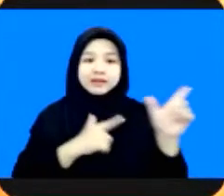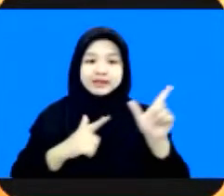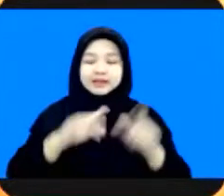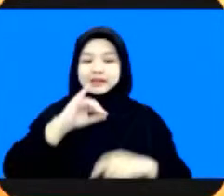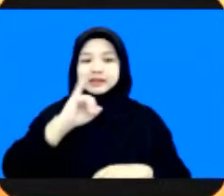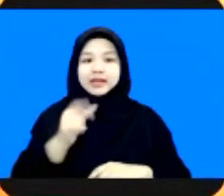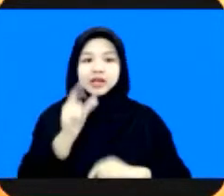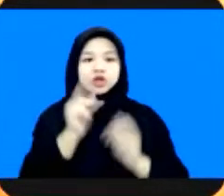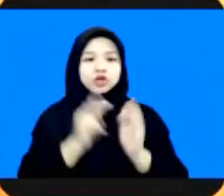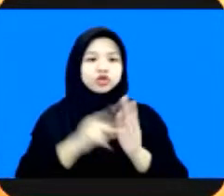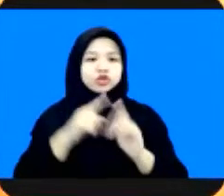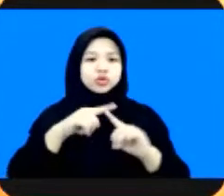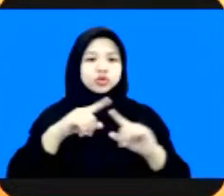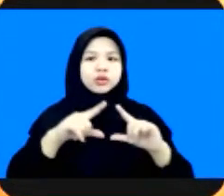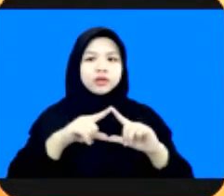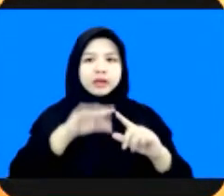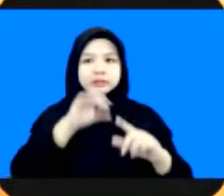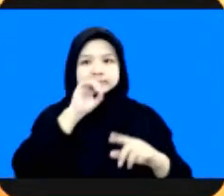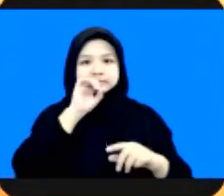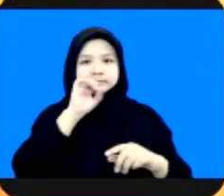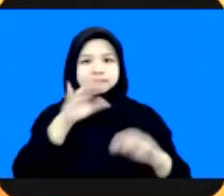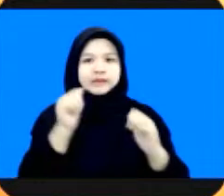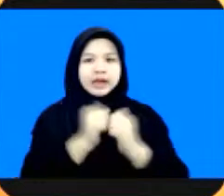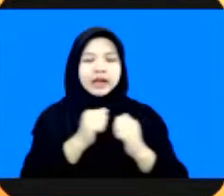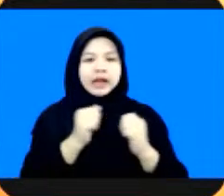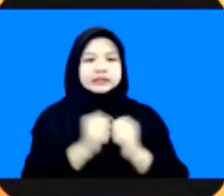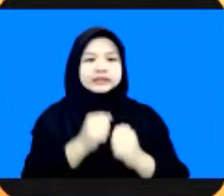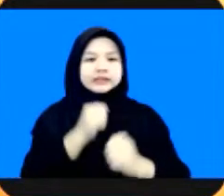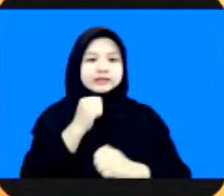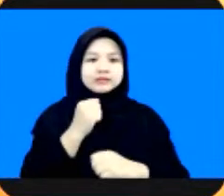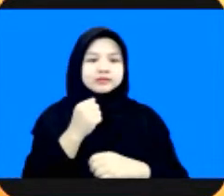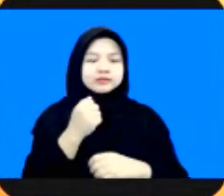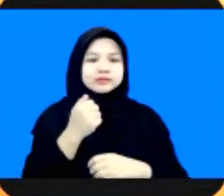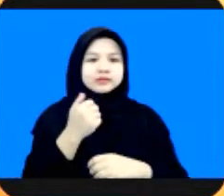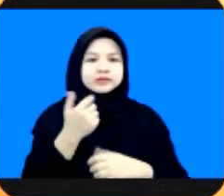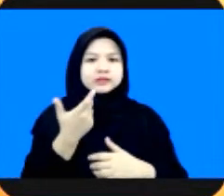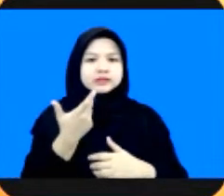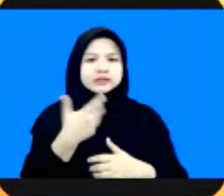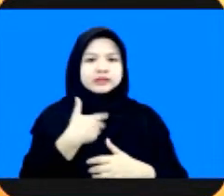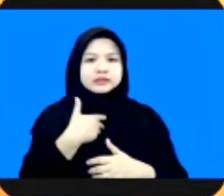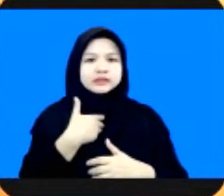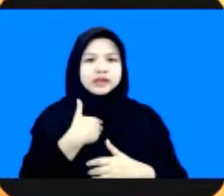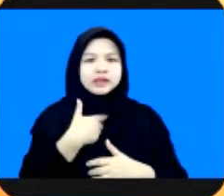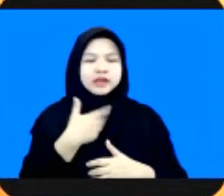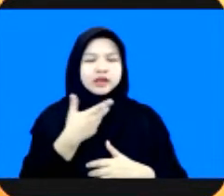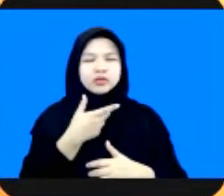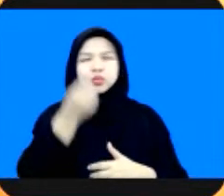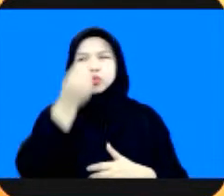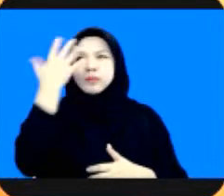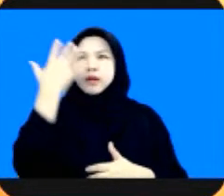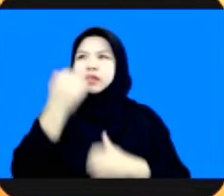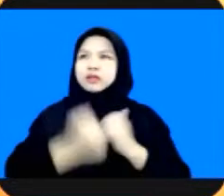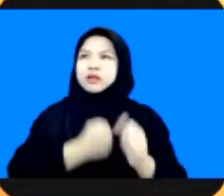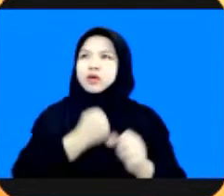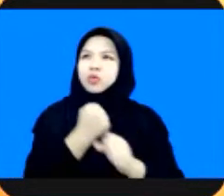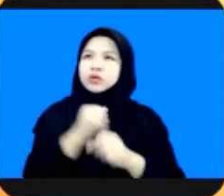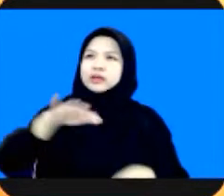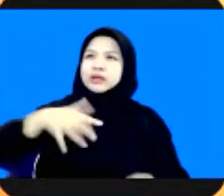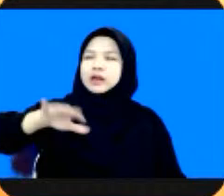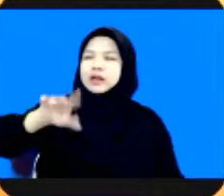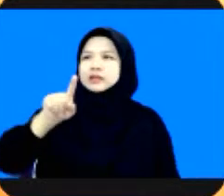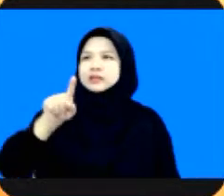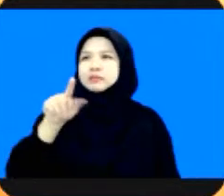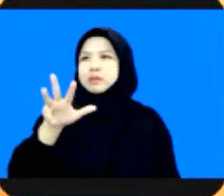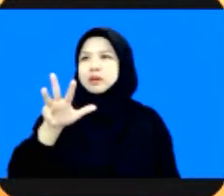I'm bad with numbers, 1967 or so. It took